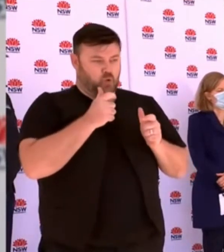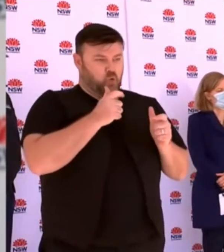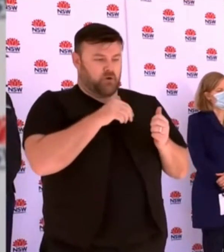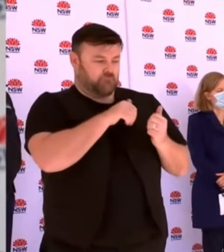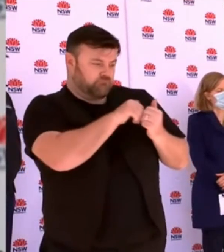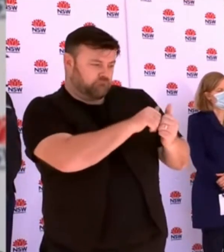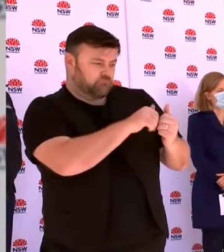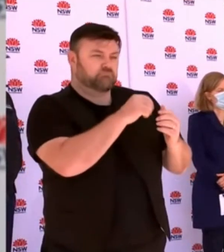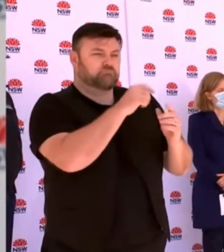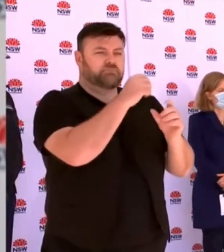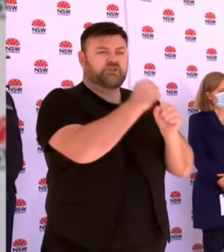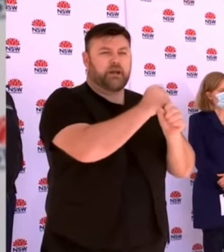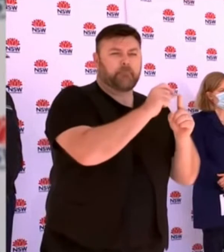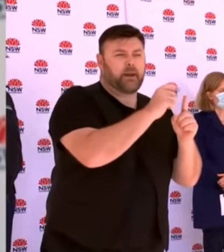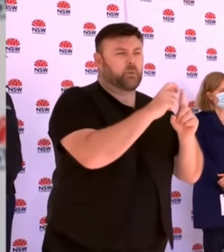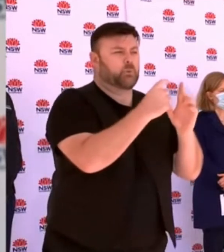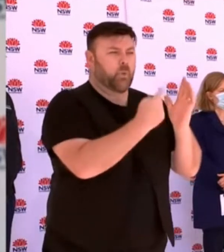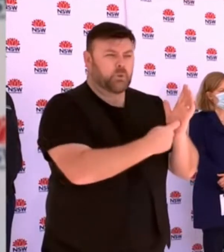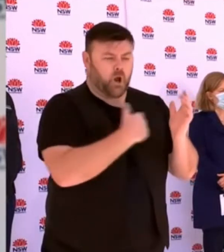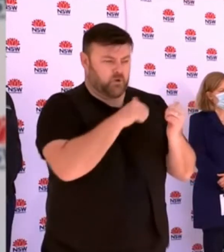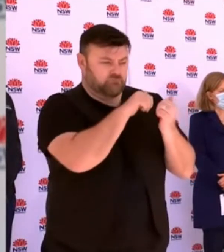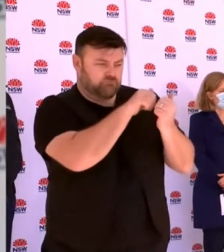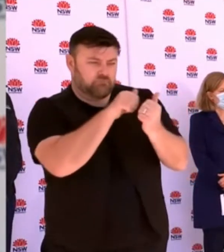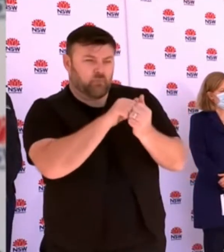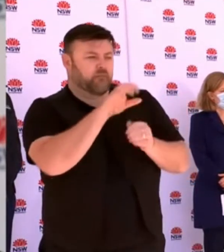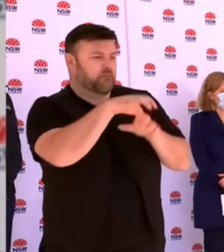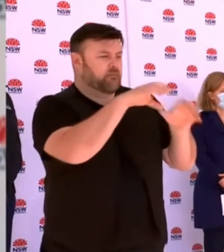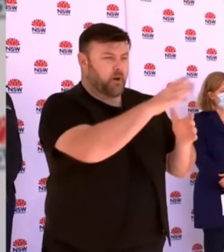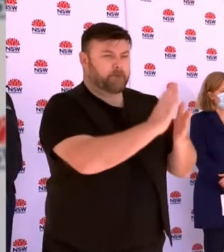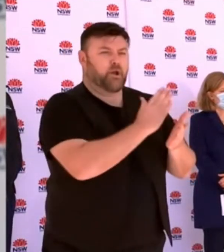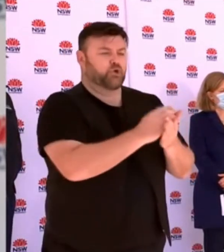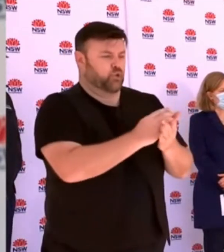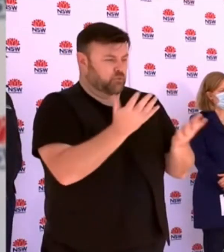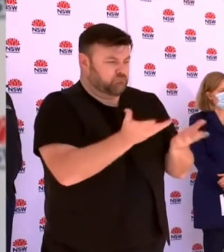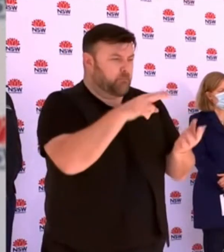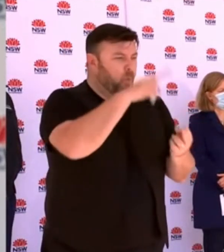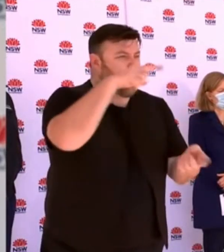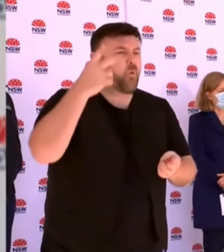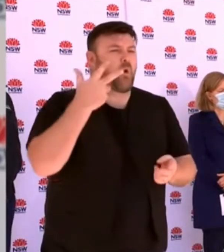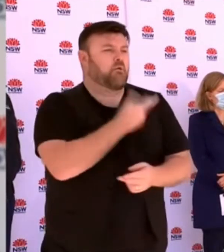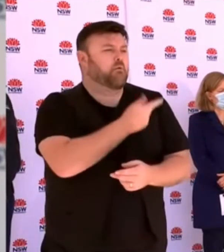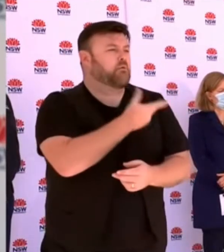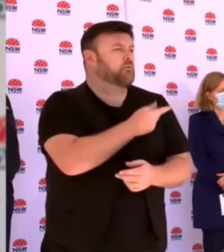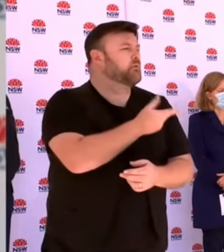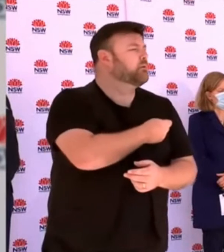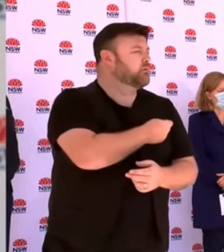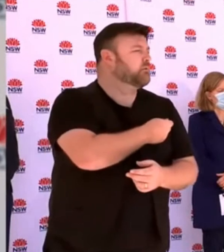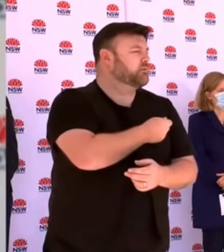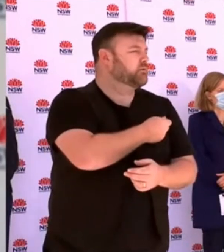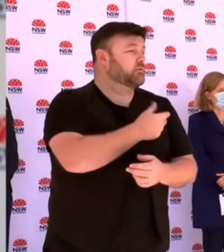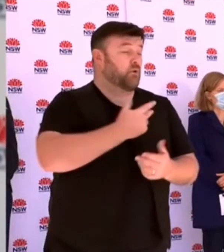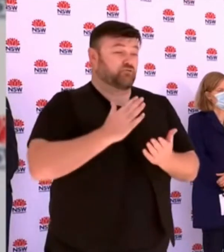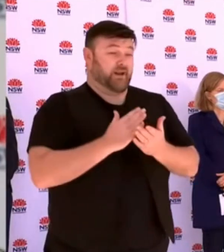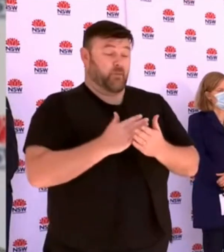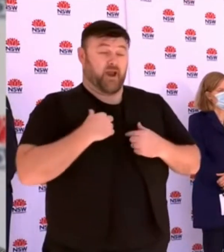that we're working with our GPs, we're working with all of our facilities to really bump up the opportunity to get those jabs in arms. So we really need to think